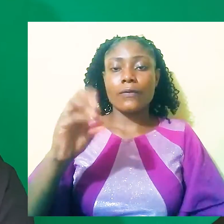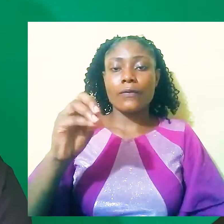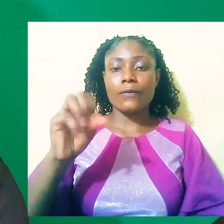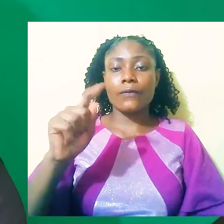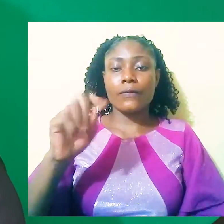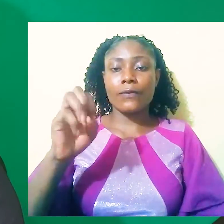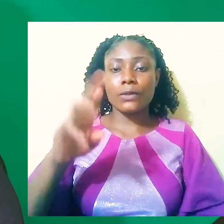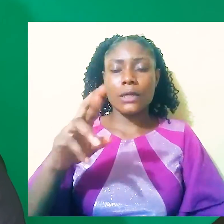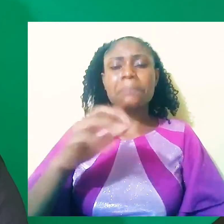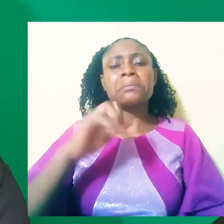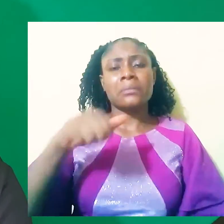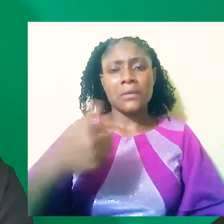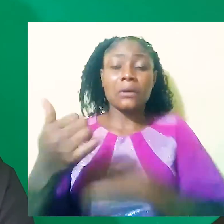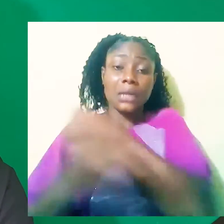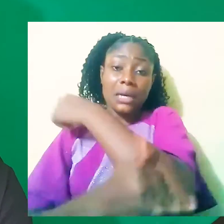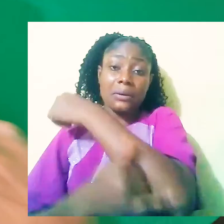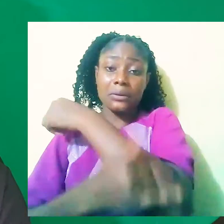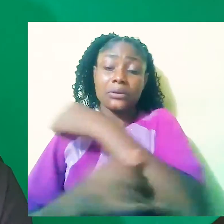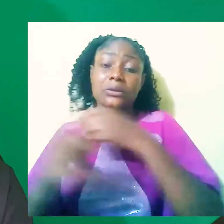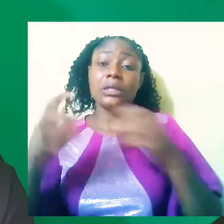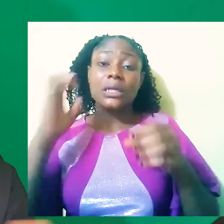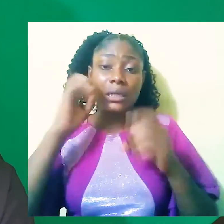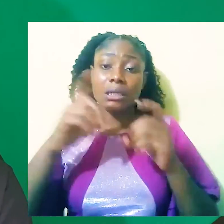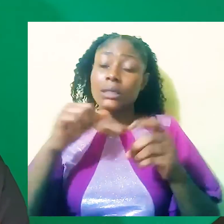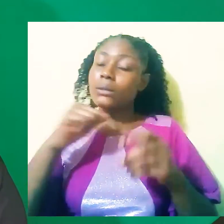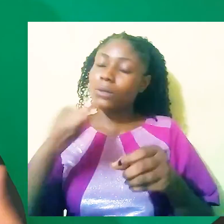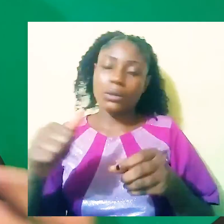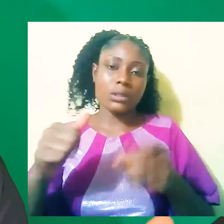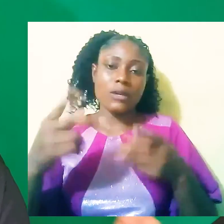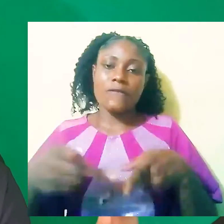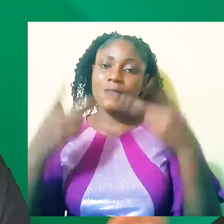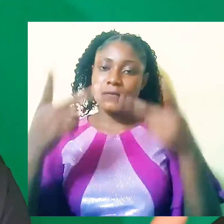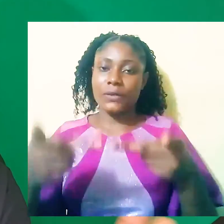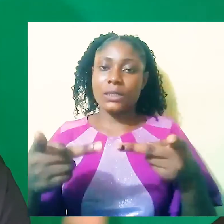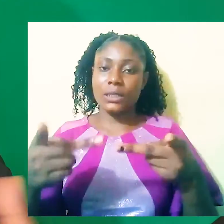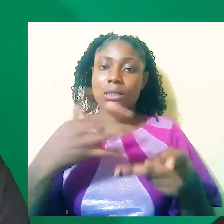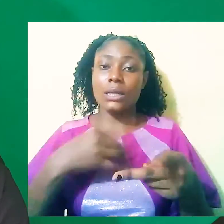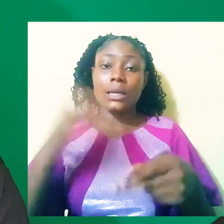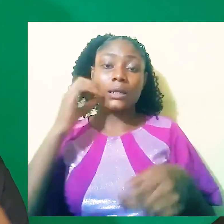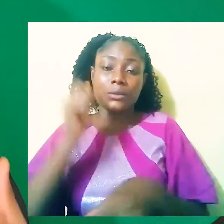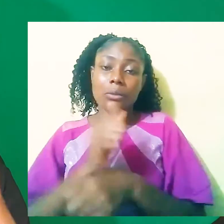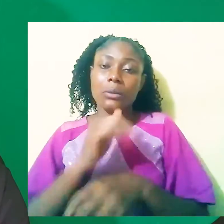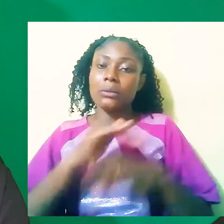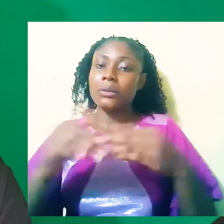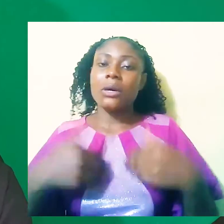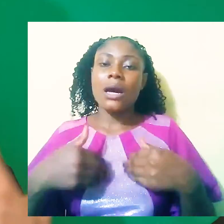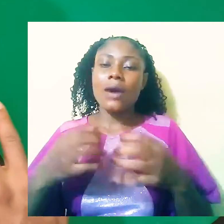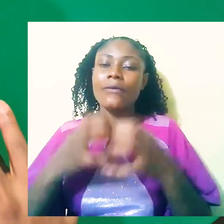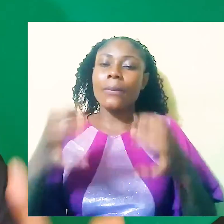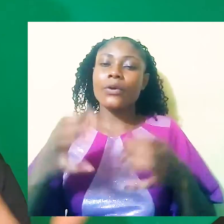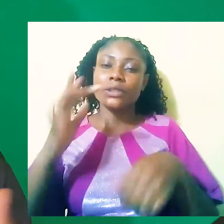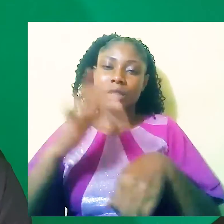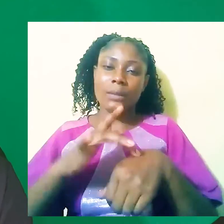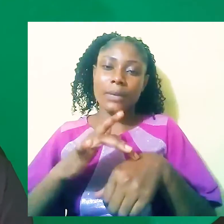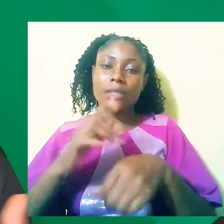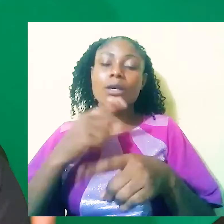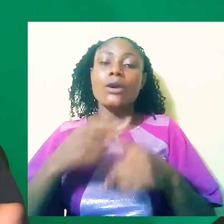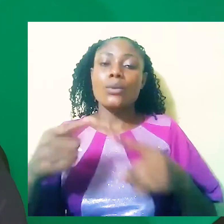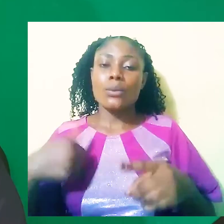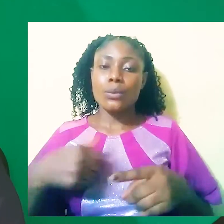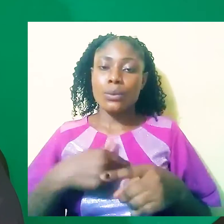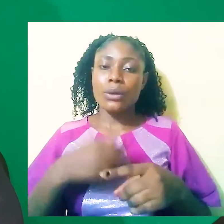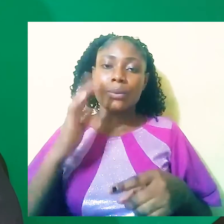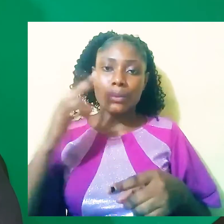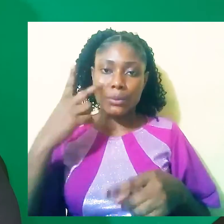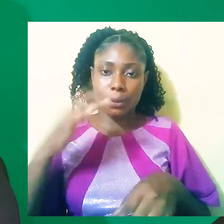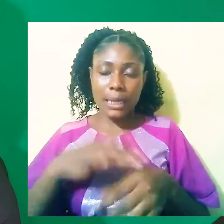established by Andrew Foster. There are some other countries that he didn't visit and his work has not had